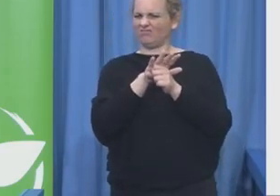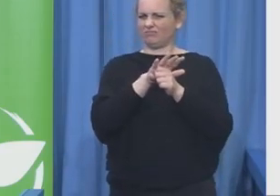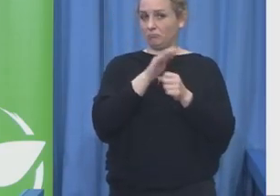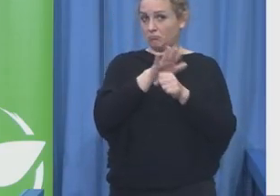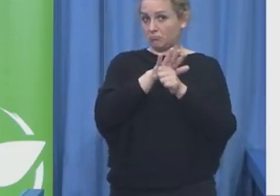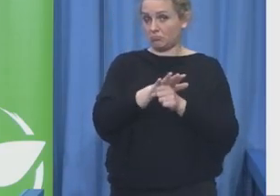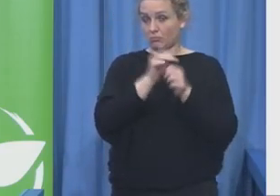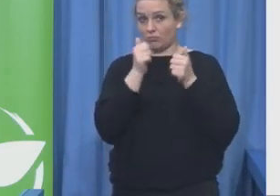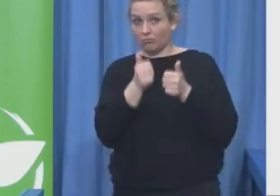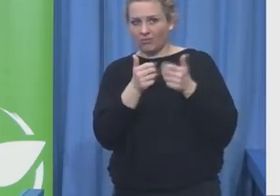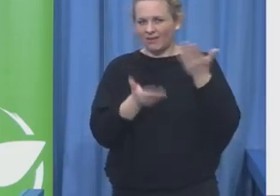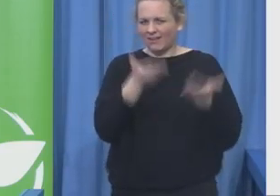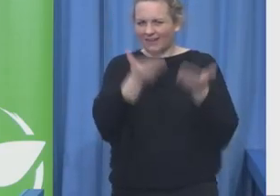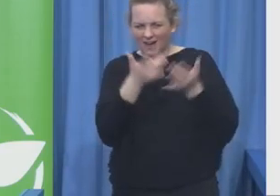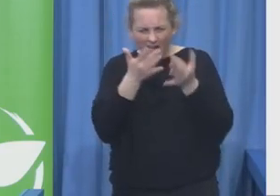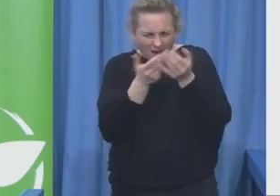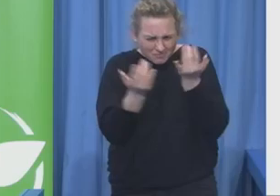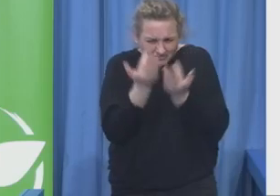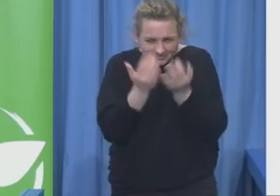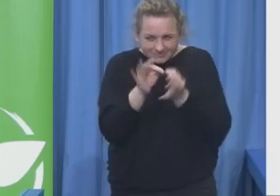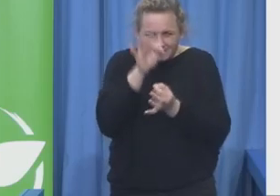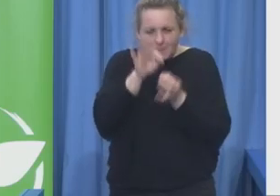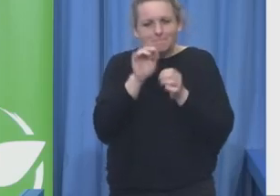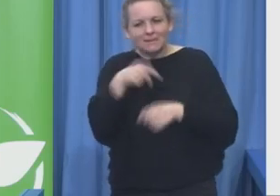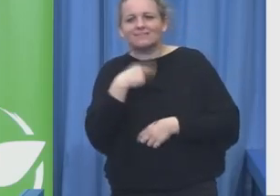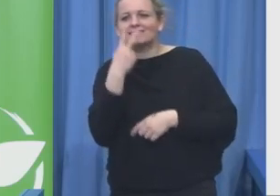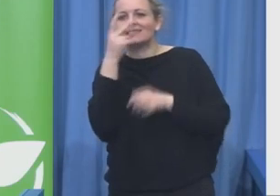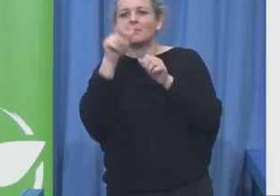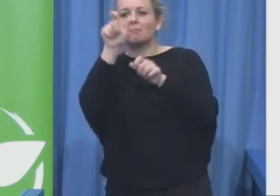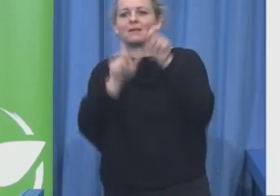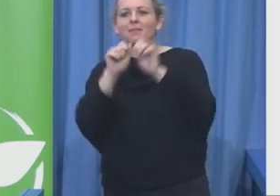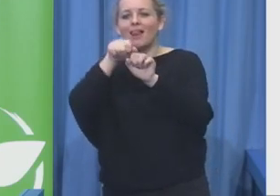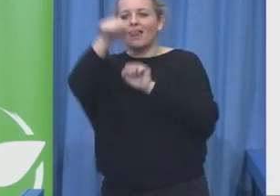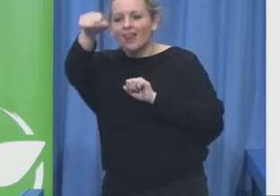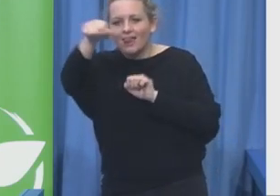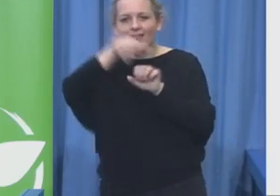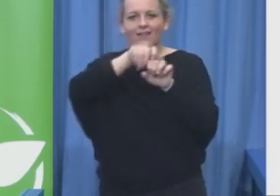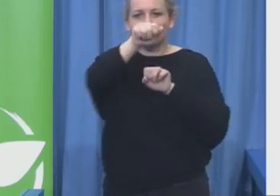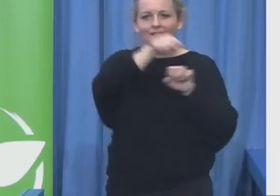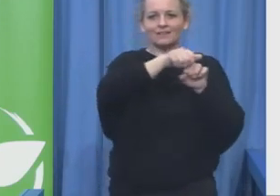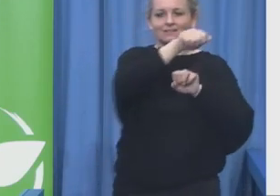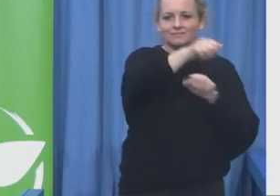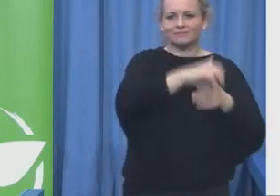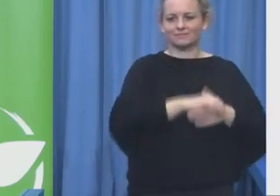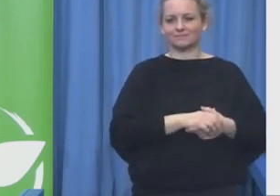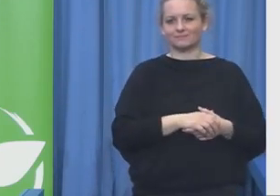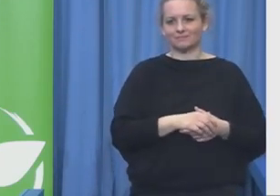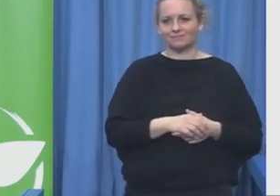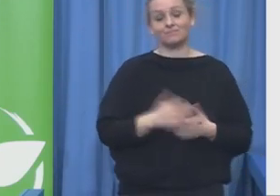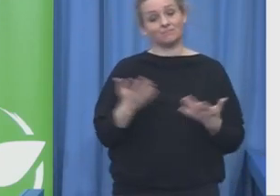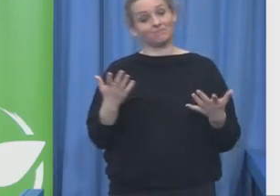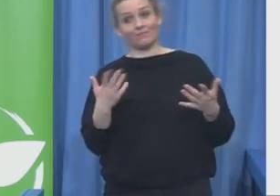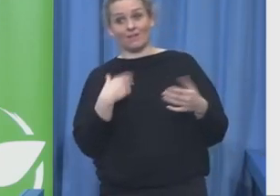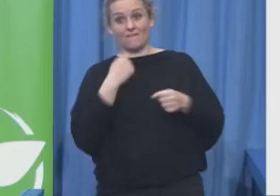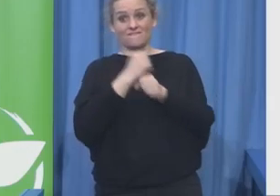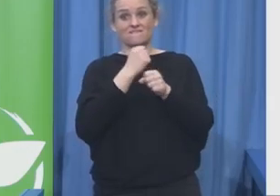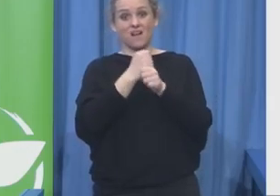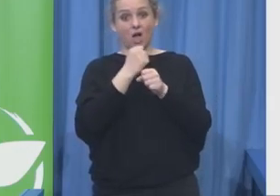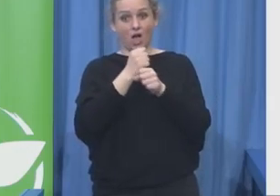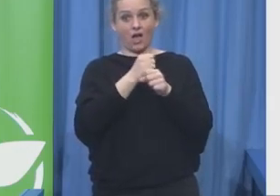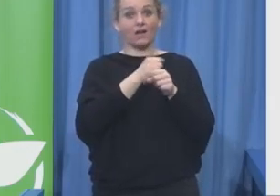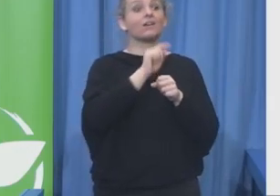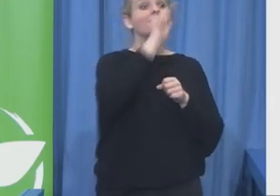for grievances for persons with disabilities that are in employment. Because I think that may help us think a bit about